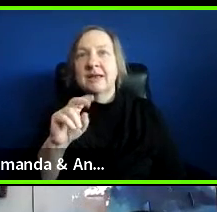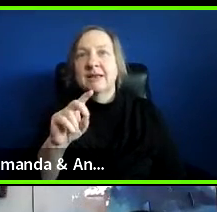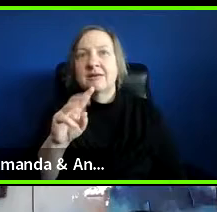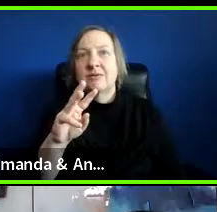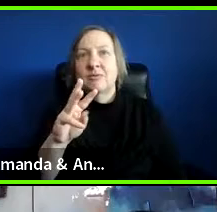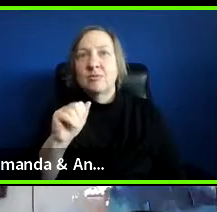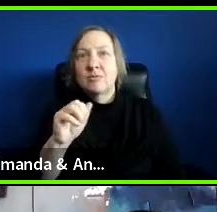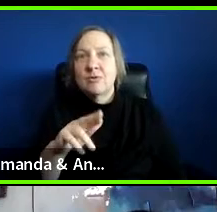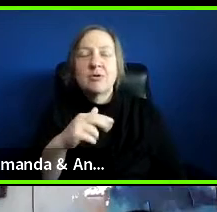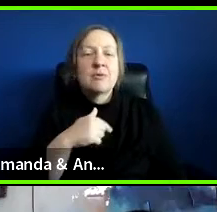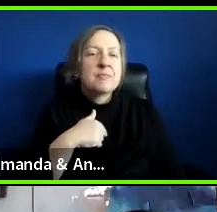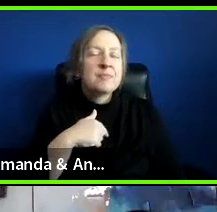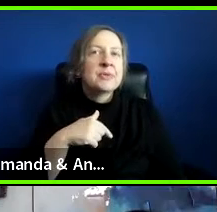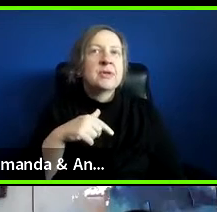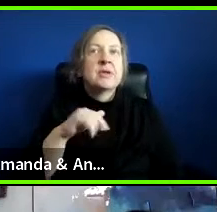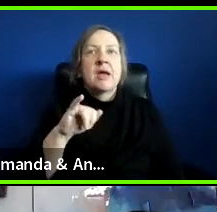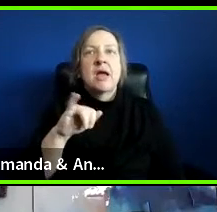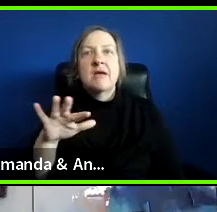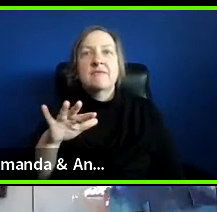Richfield to Portland.